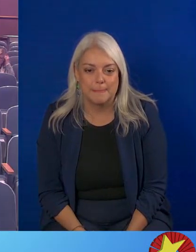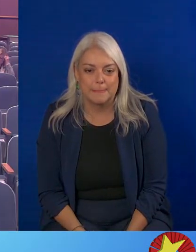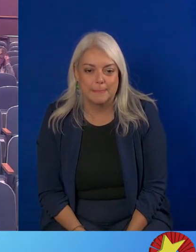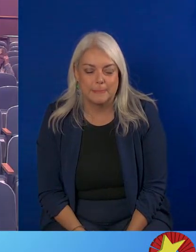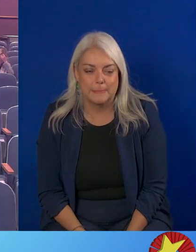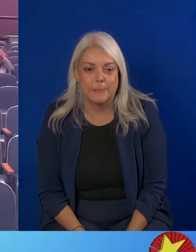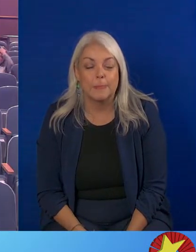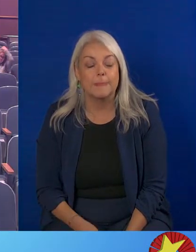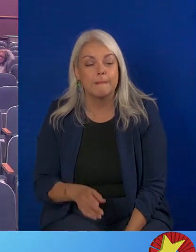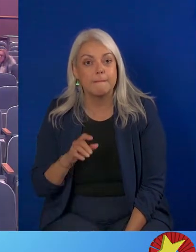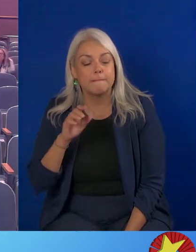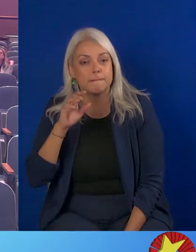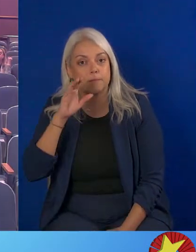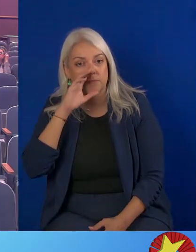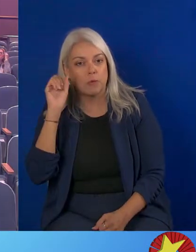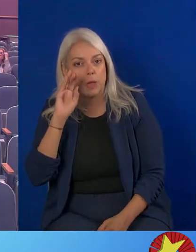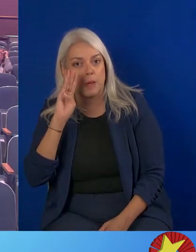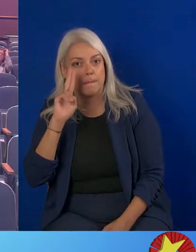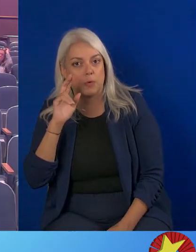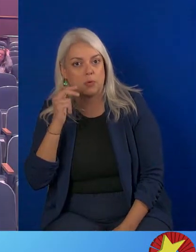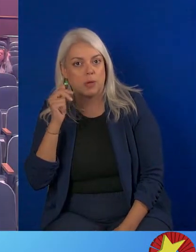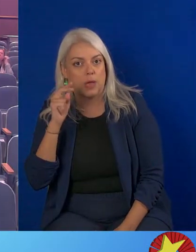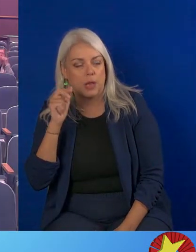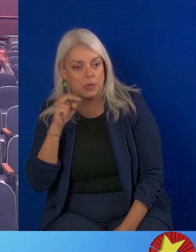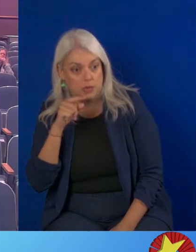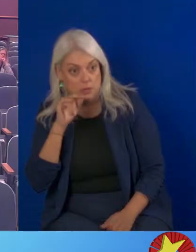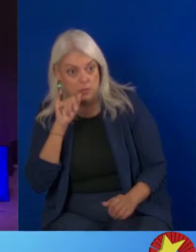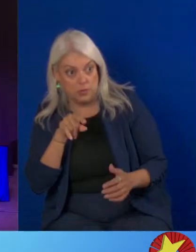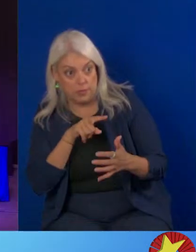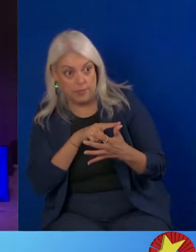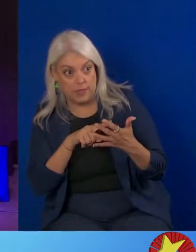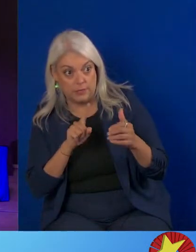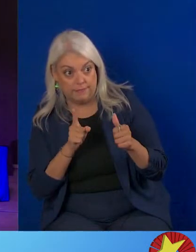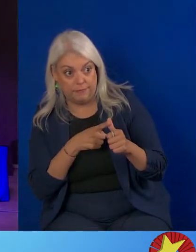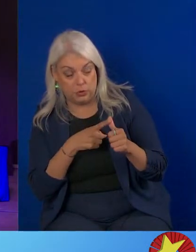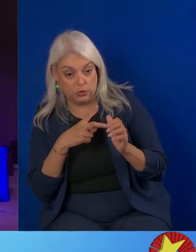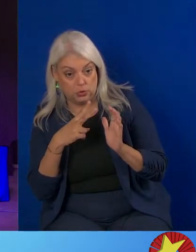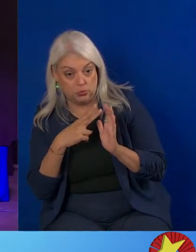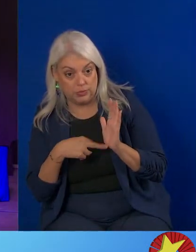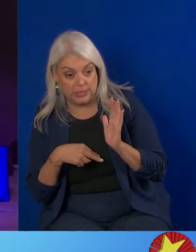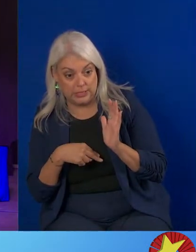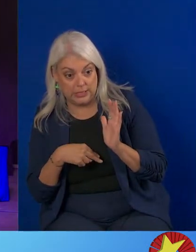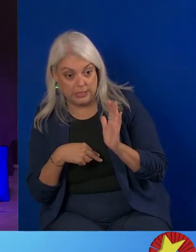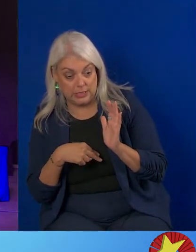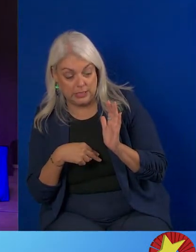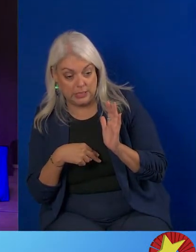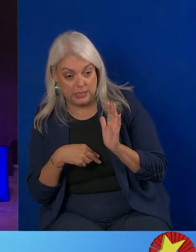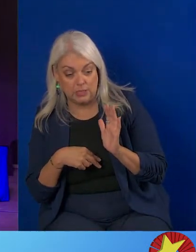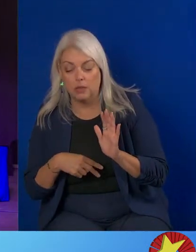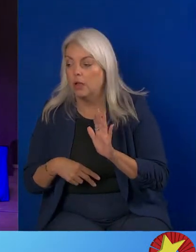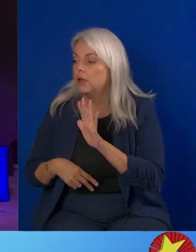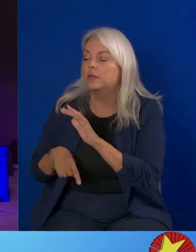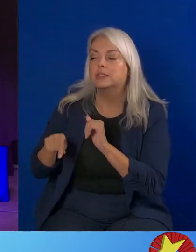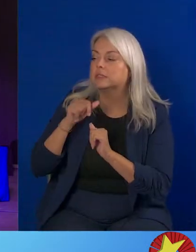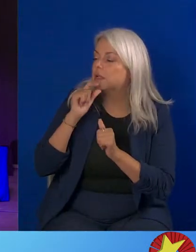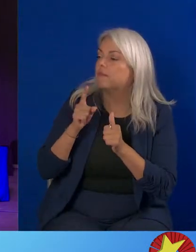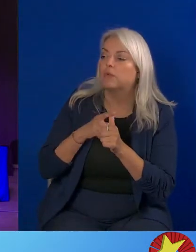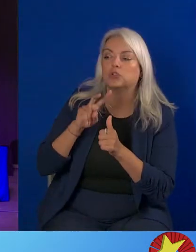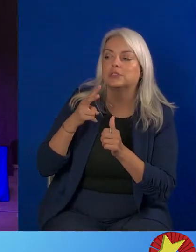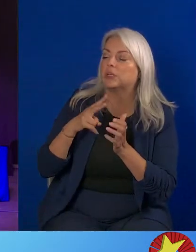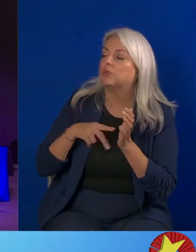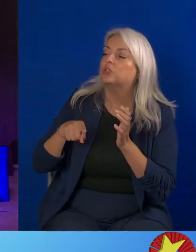And these are, this is Board Member Buchanan, these are first. These are not first read Okay. or second read. These